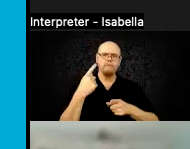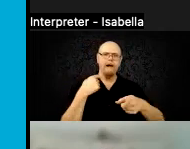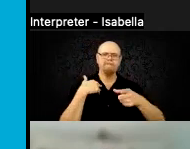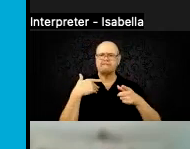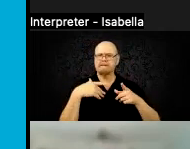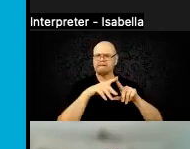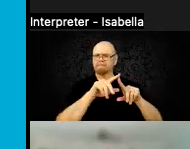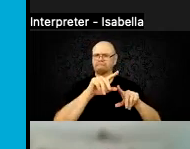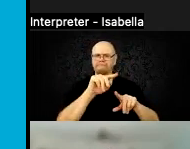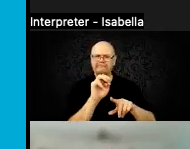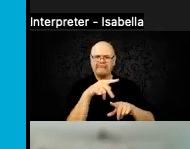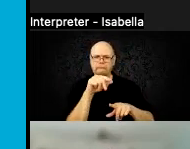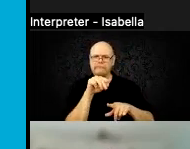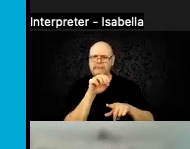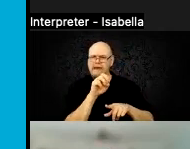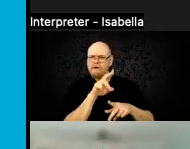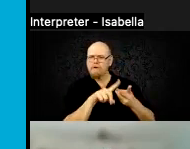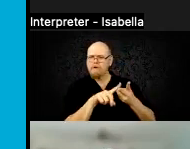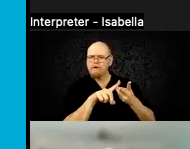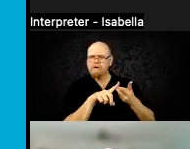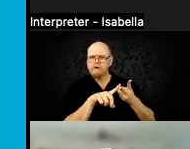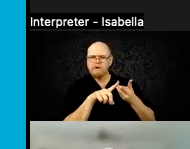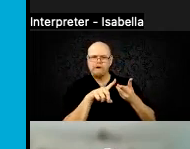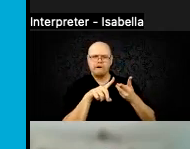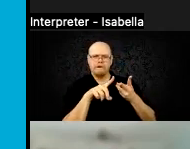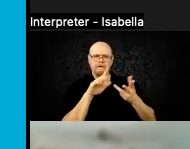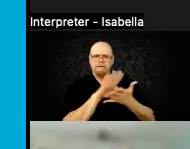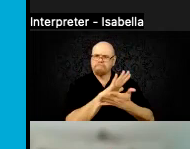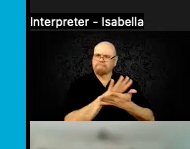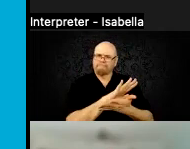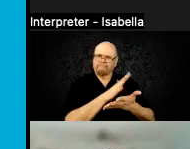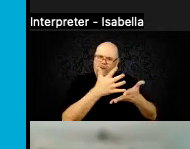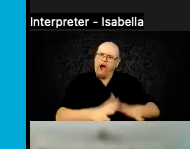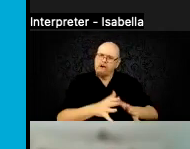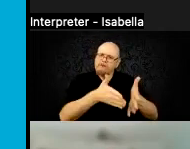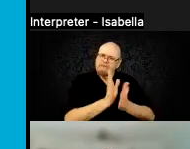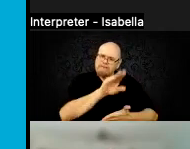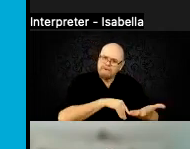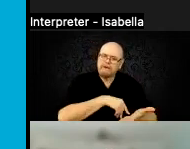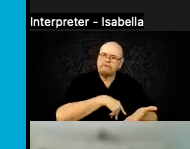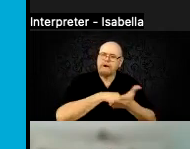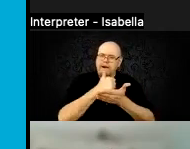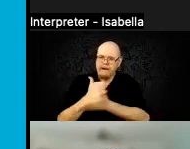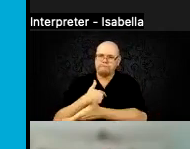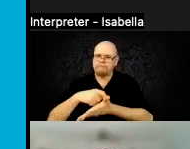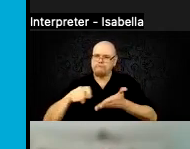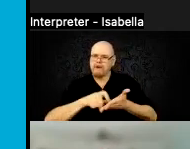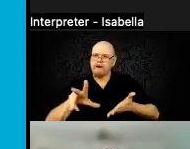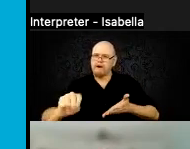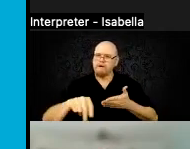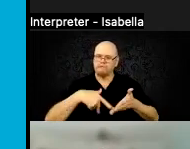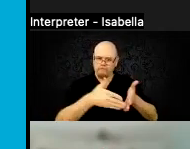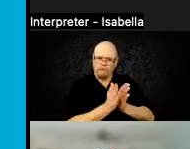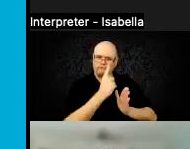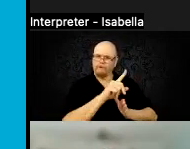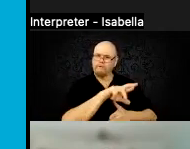use for requesting reasonable accommodations at work. We can also help individuals. We can even work